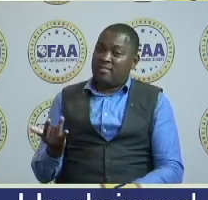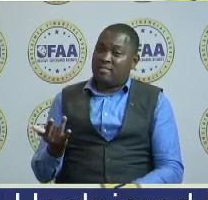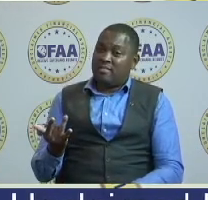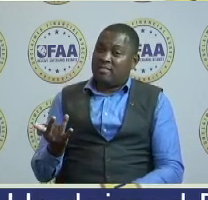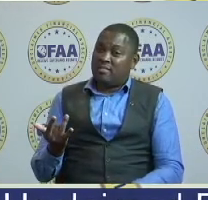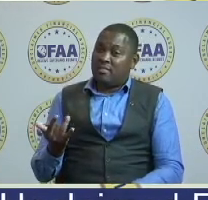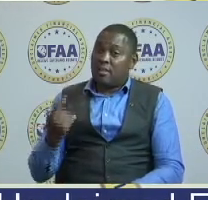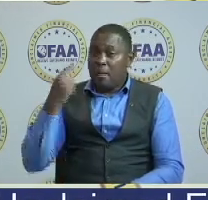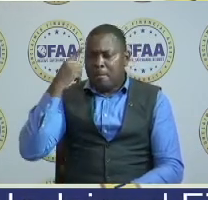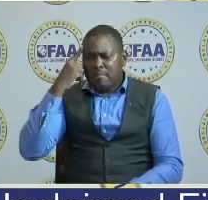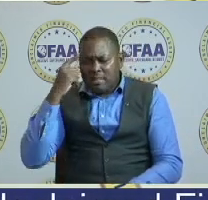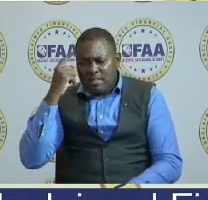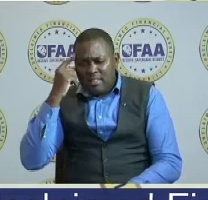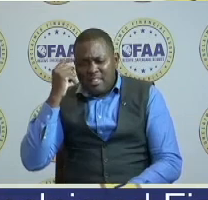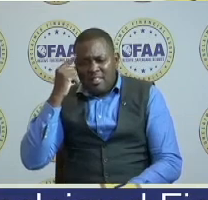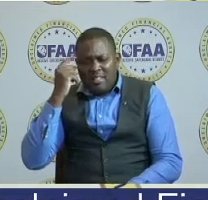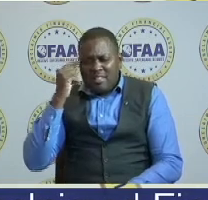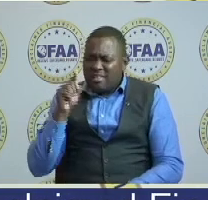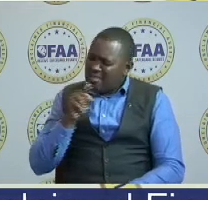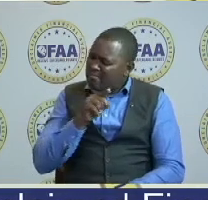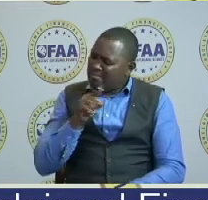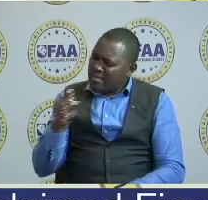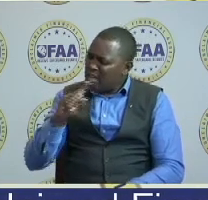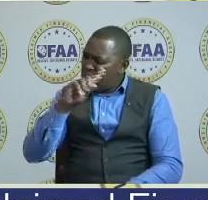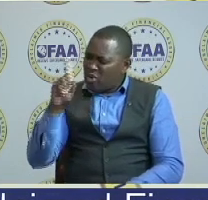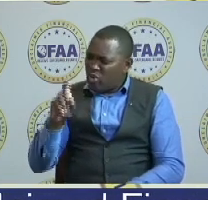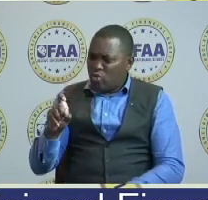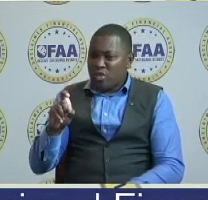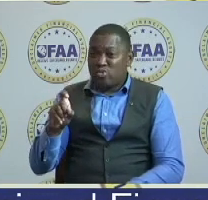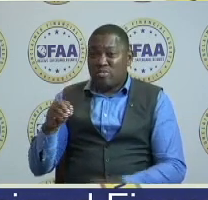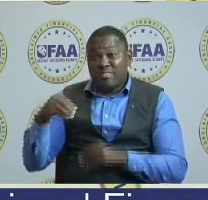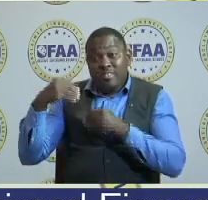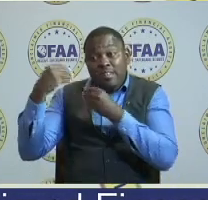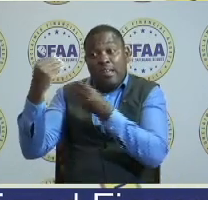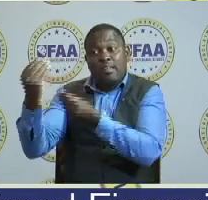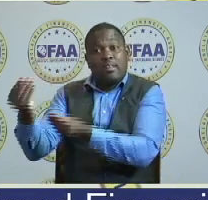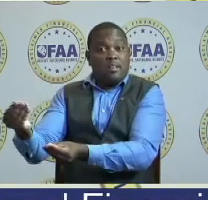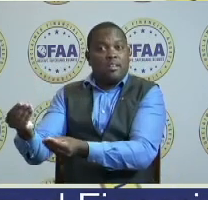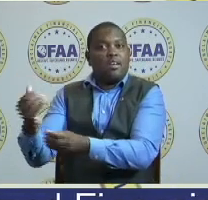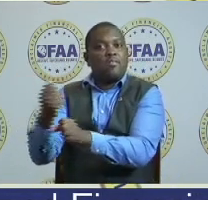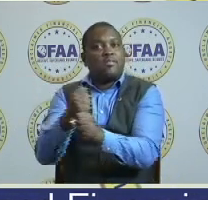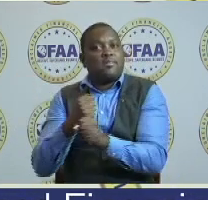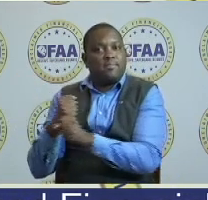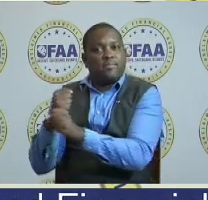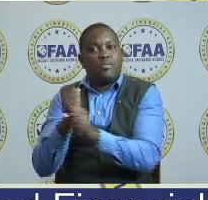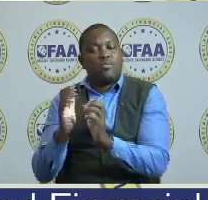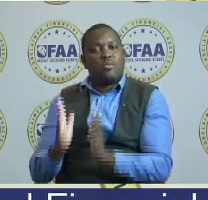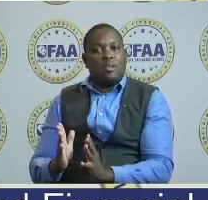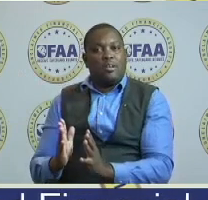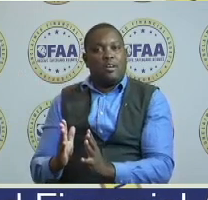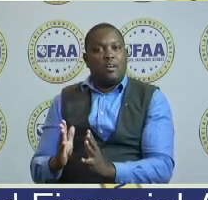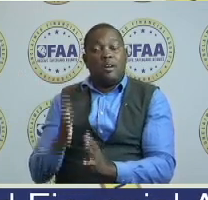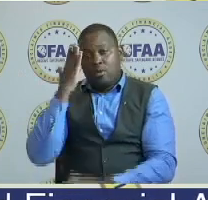And I think that has to be a question that we pose to our participants today. What are the things and the